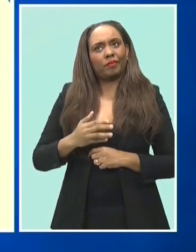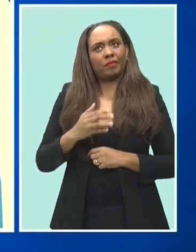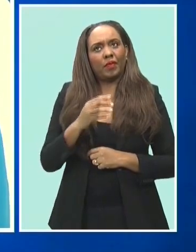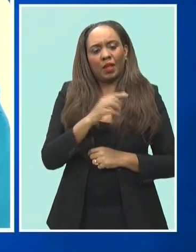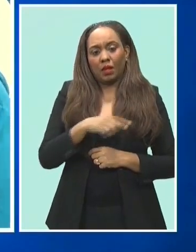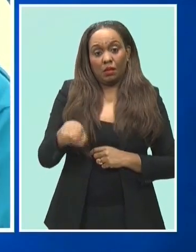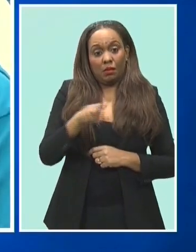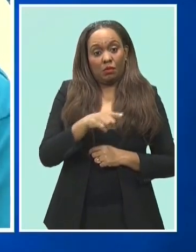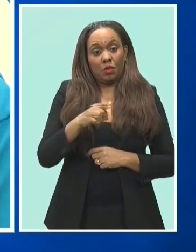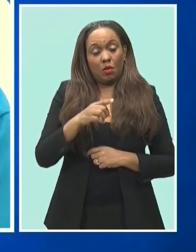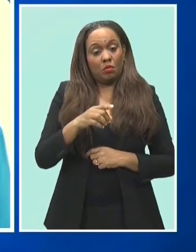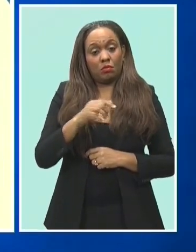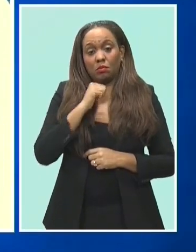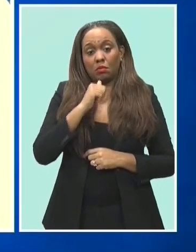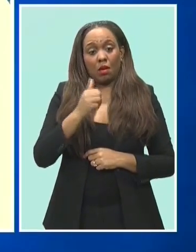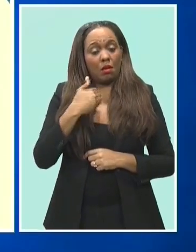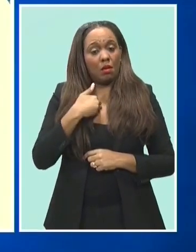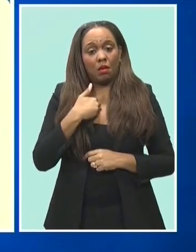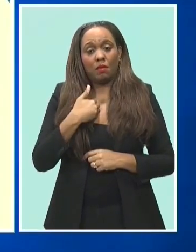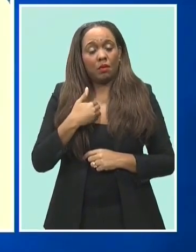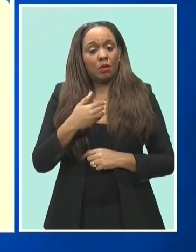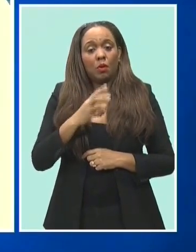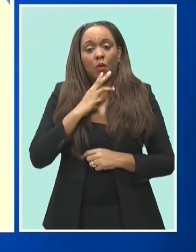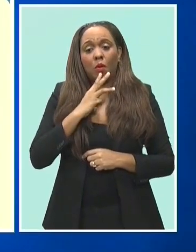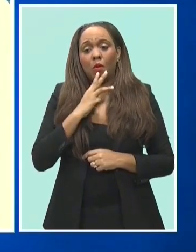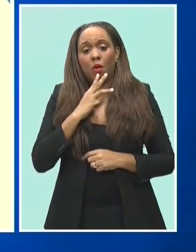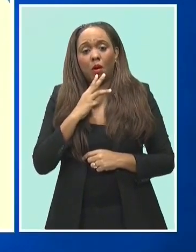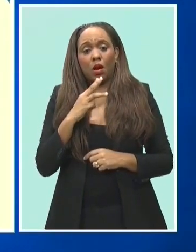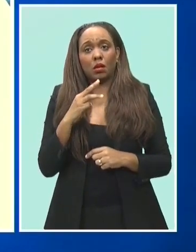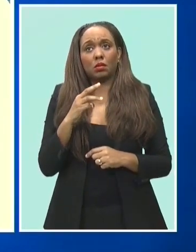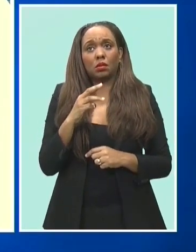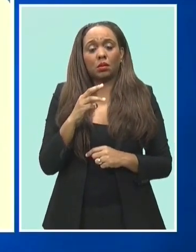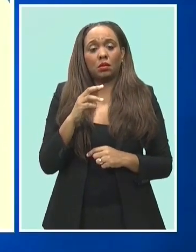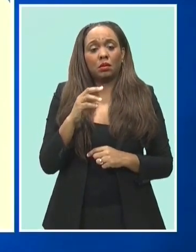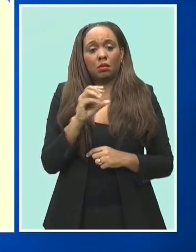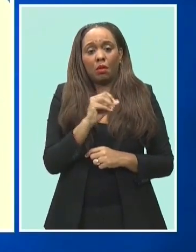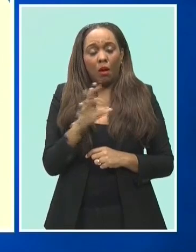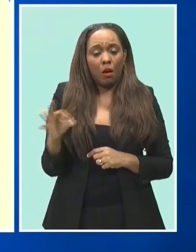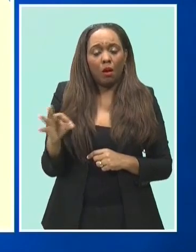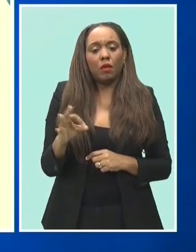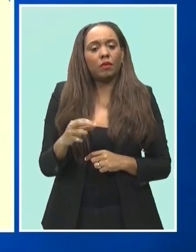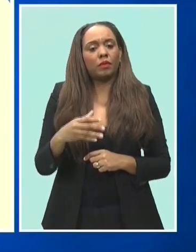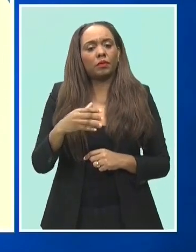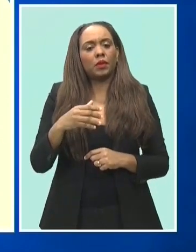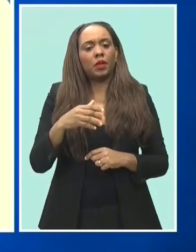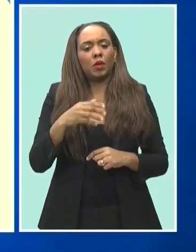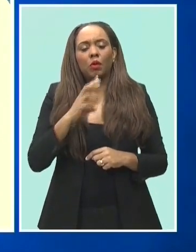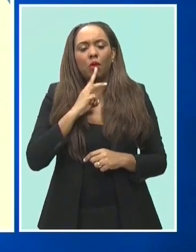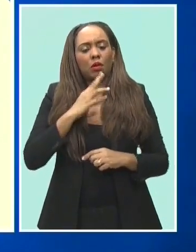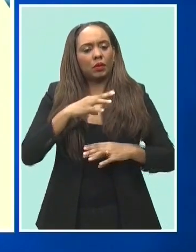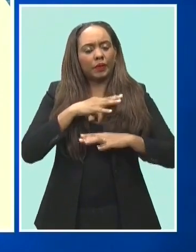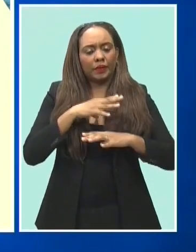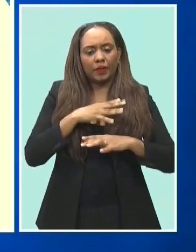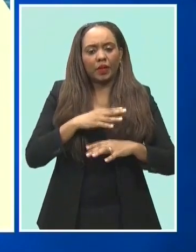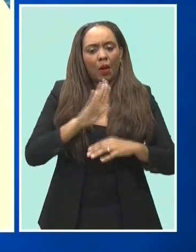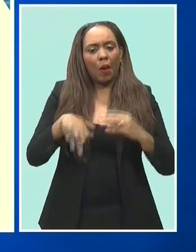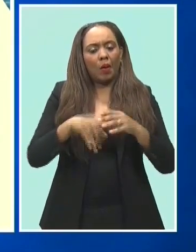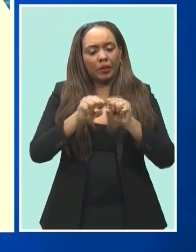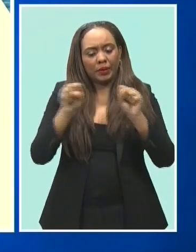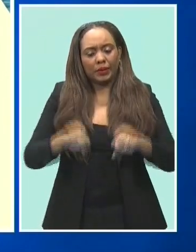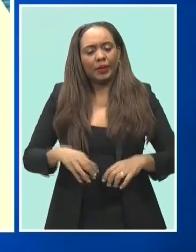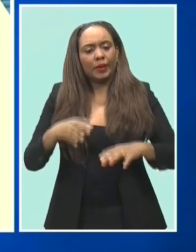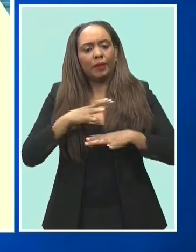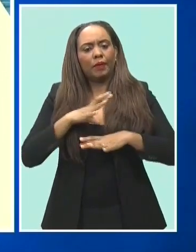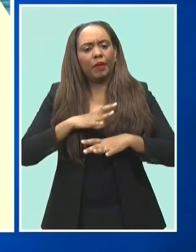be experiencing any sort of inconvenience due to water supply interruptions, because our systems are not